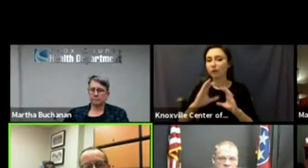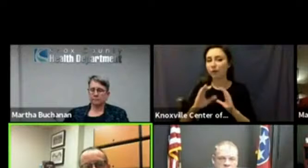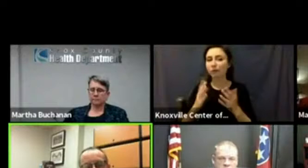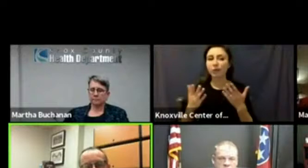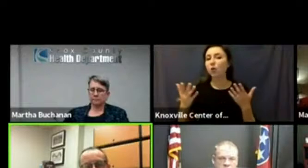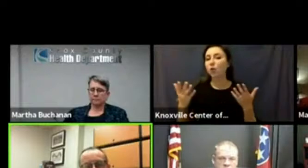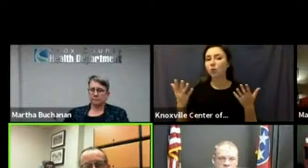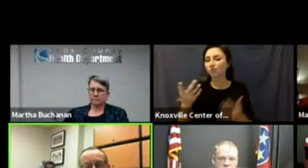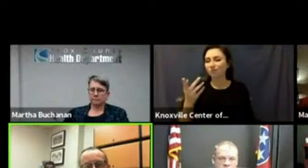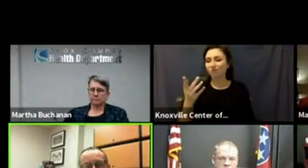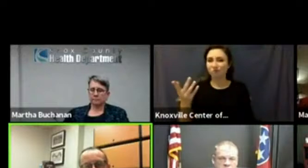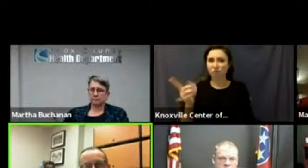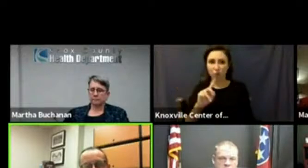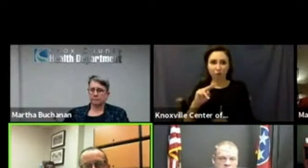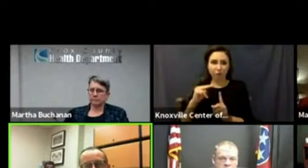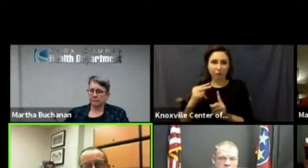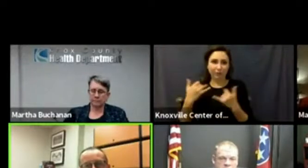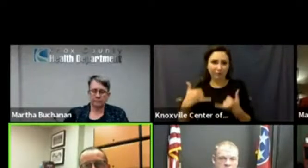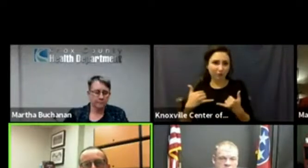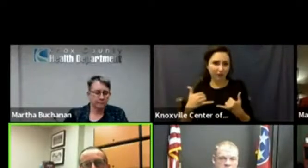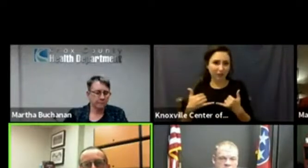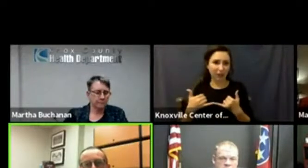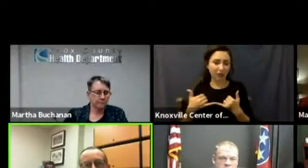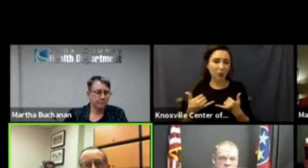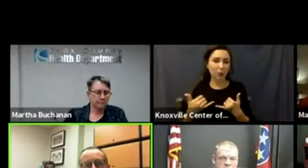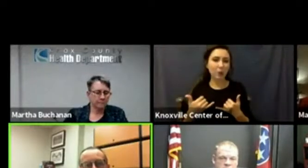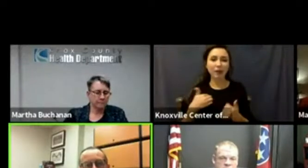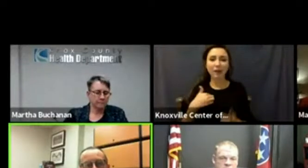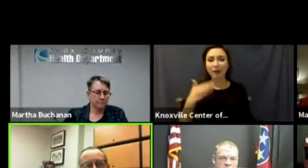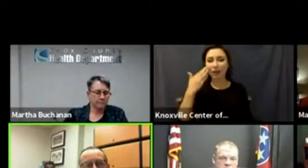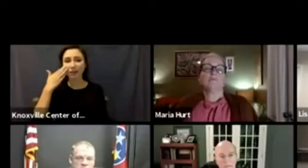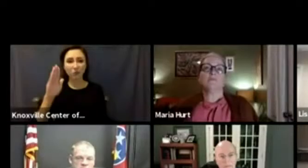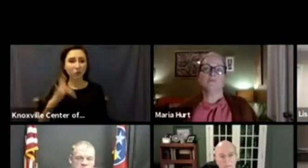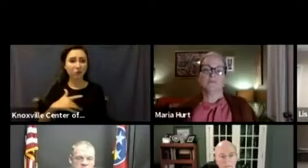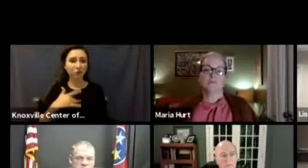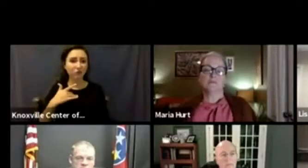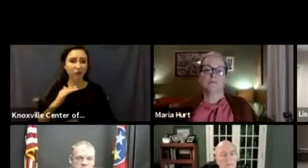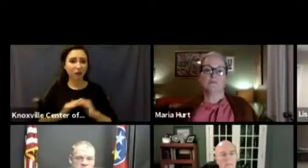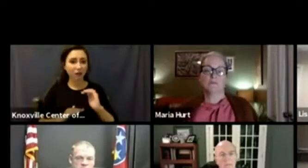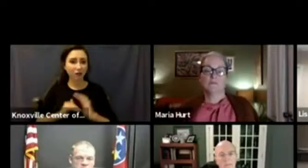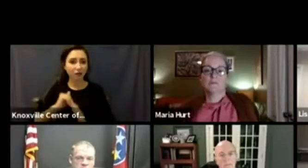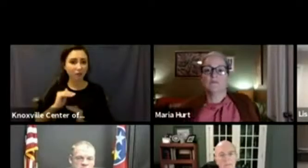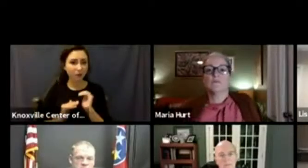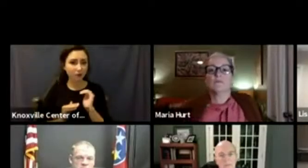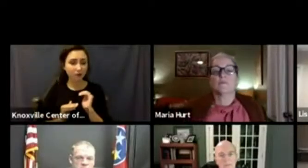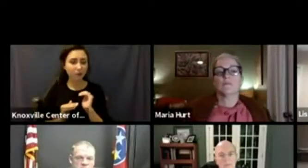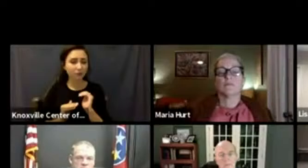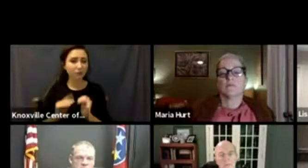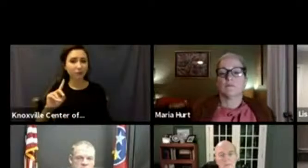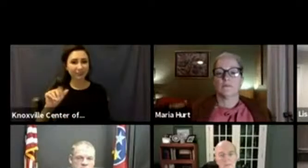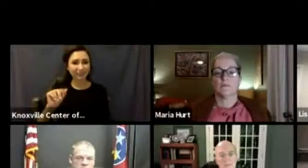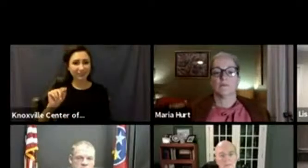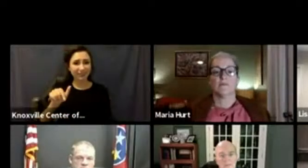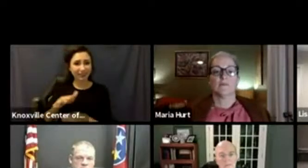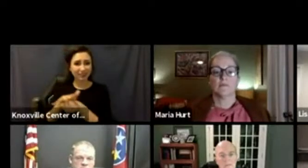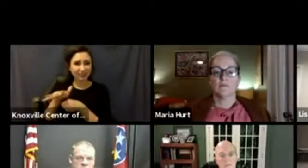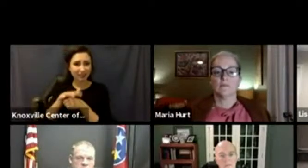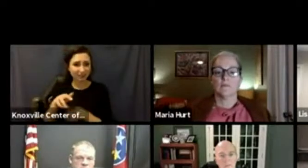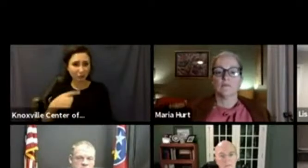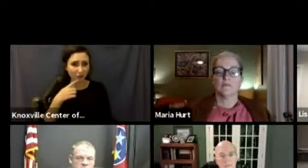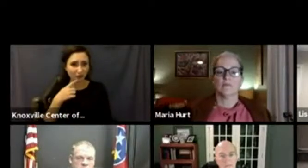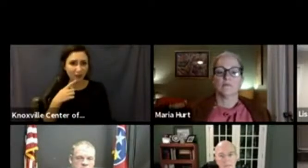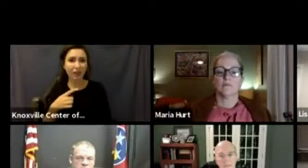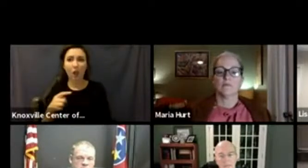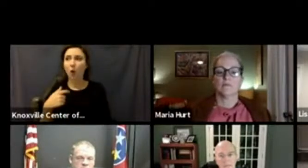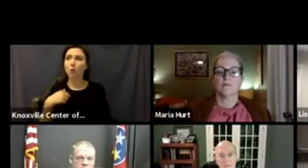And that I don't know that I feel comfortable with the data enough to say I'm ready to pull